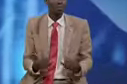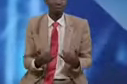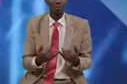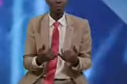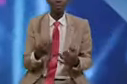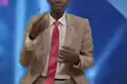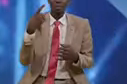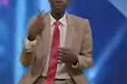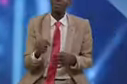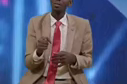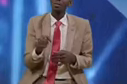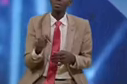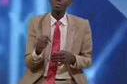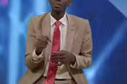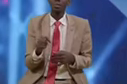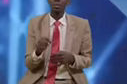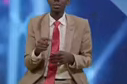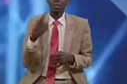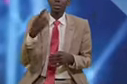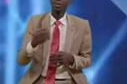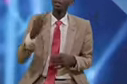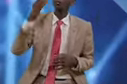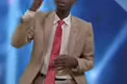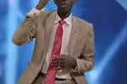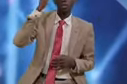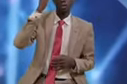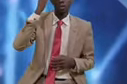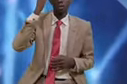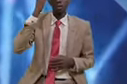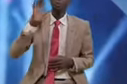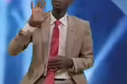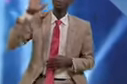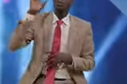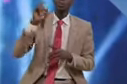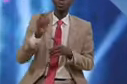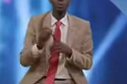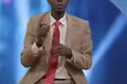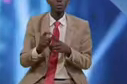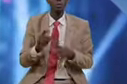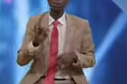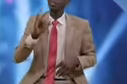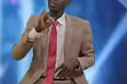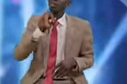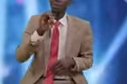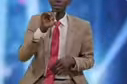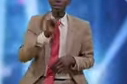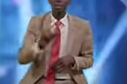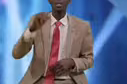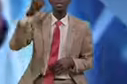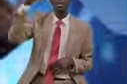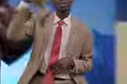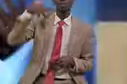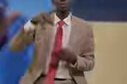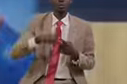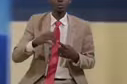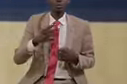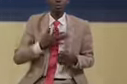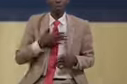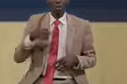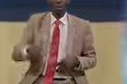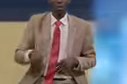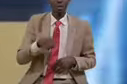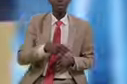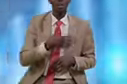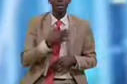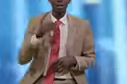revelation, thy knowledge, thy word is a lamp unto my feet and a